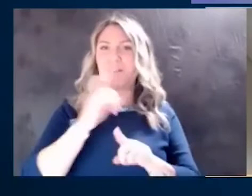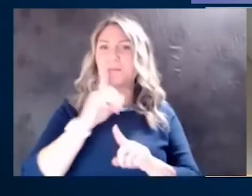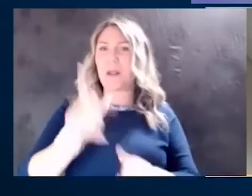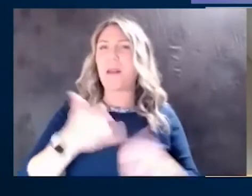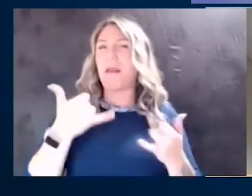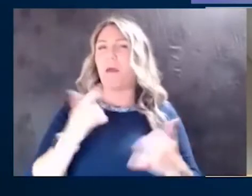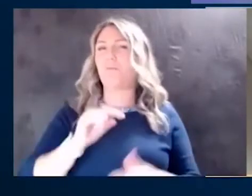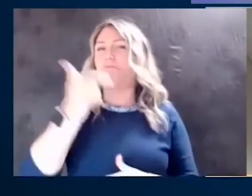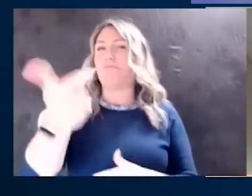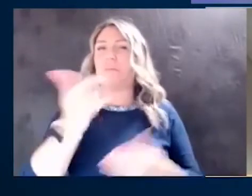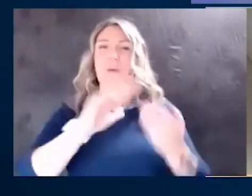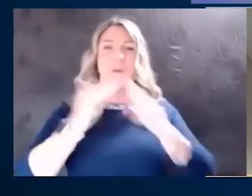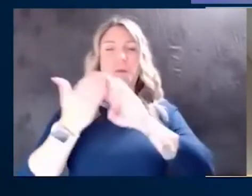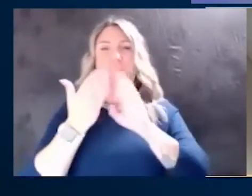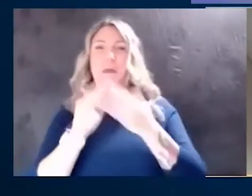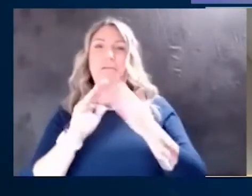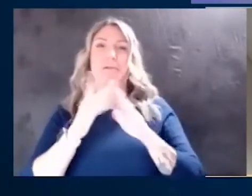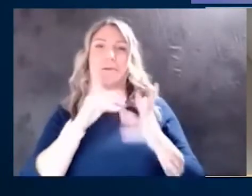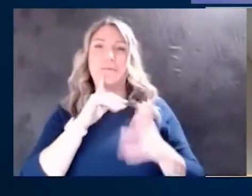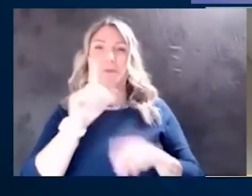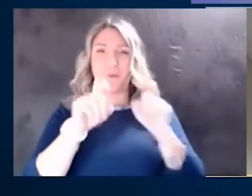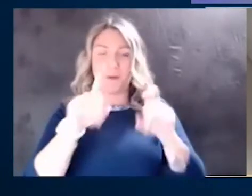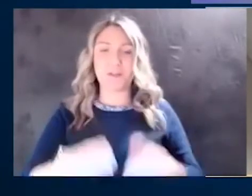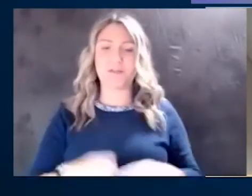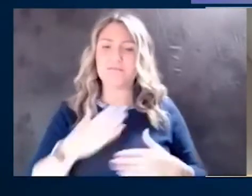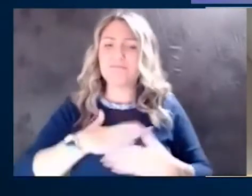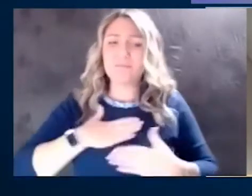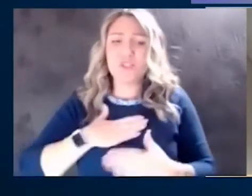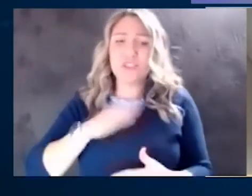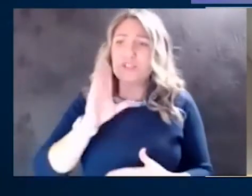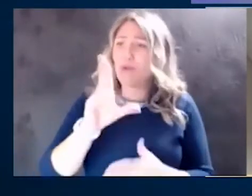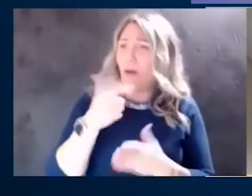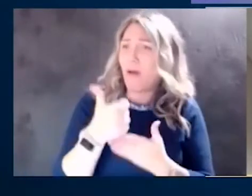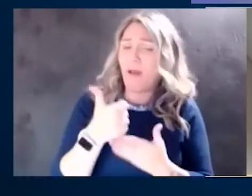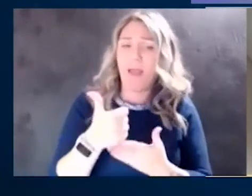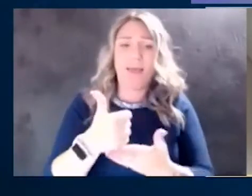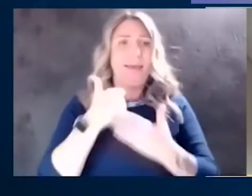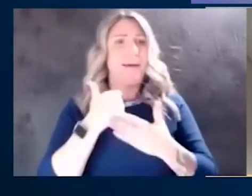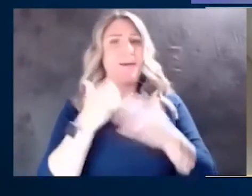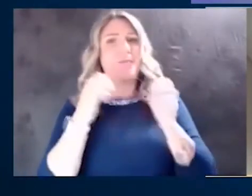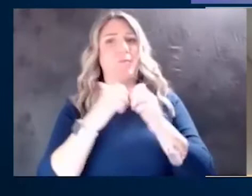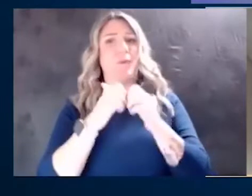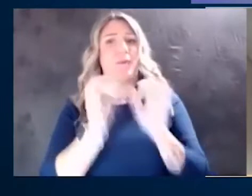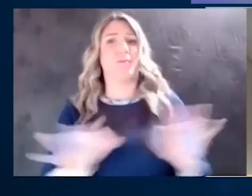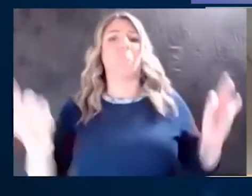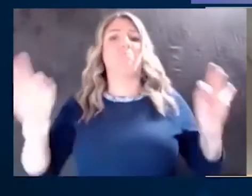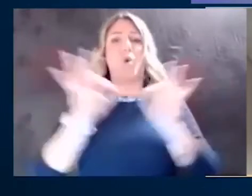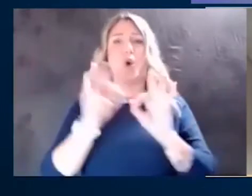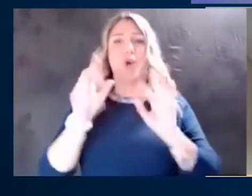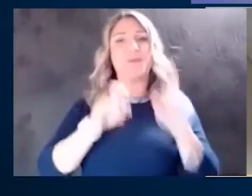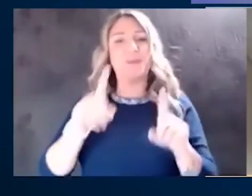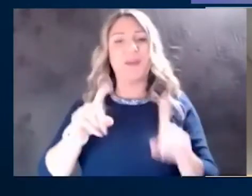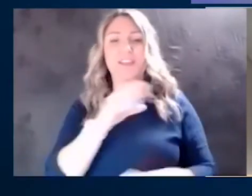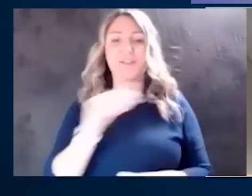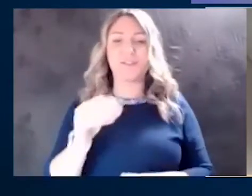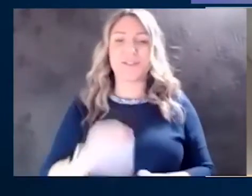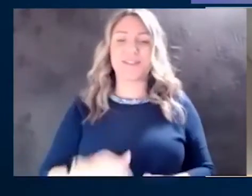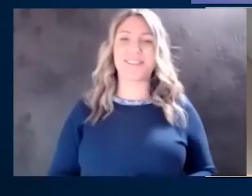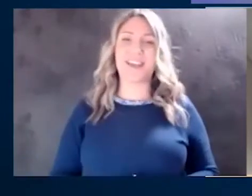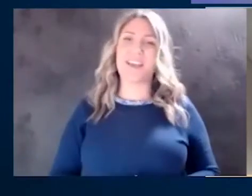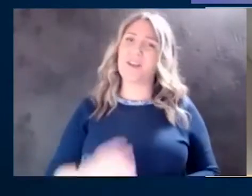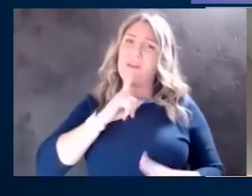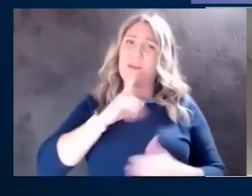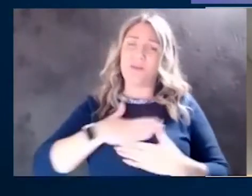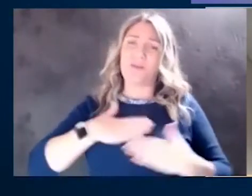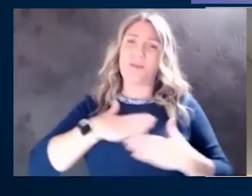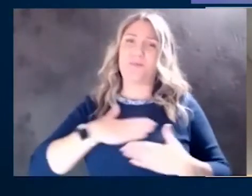our audience. I so appreciate your helping me with these important questions, and I so appreciate, as Hawkeye,